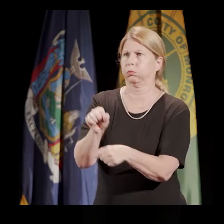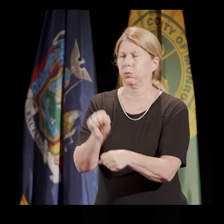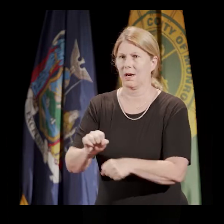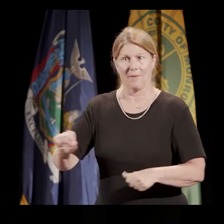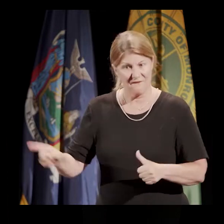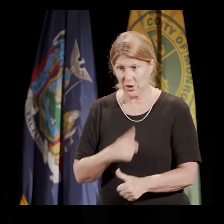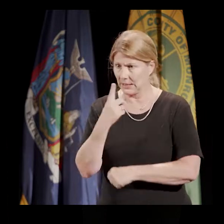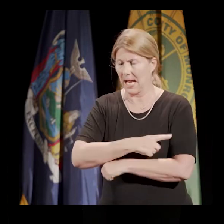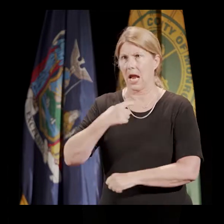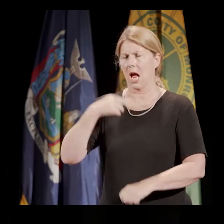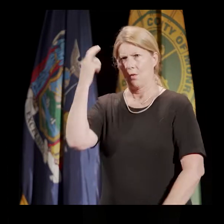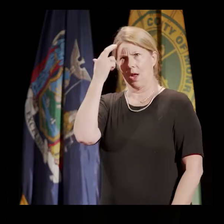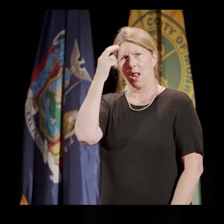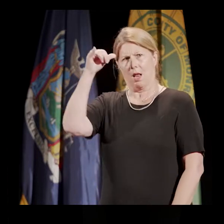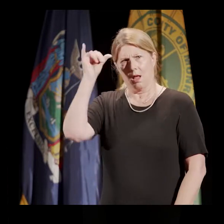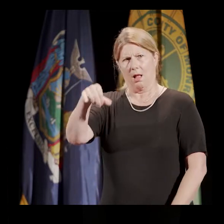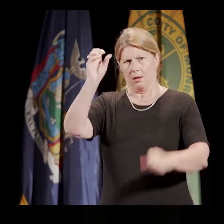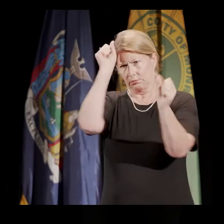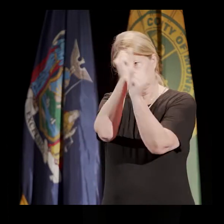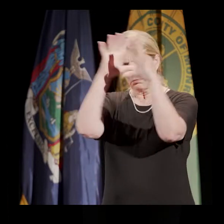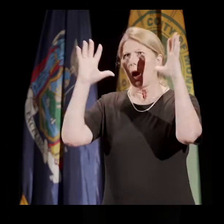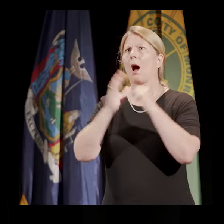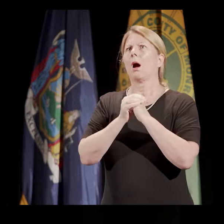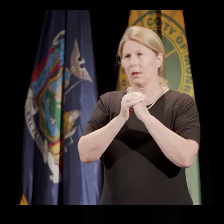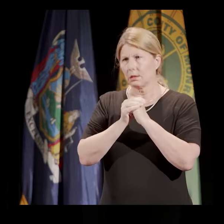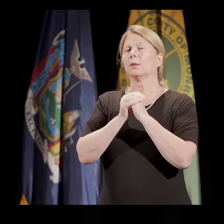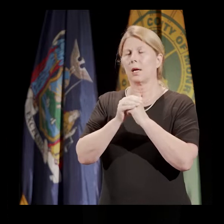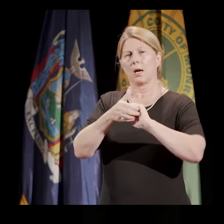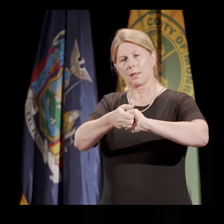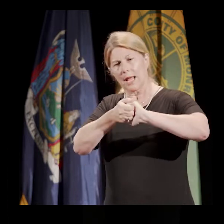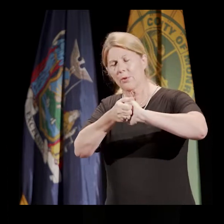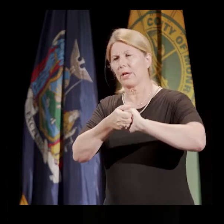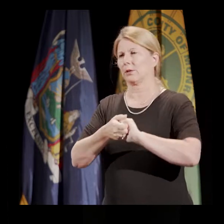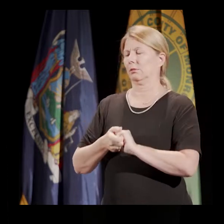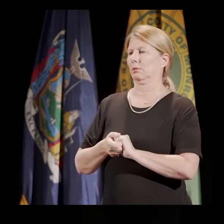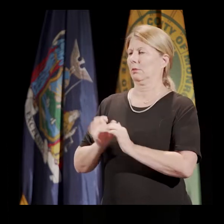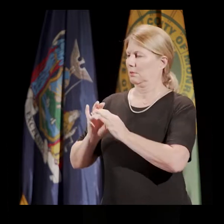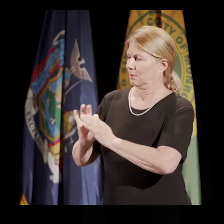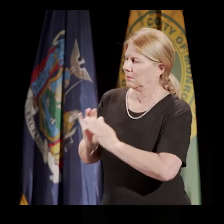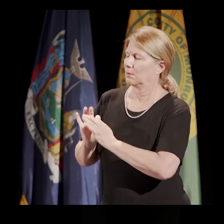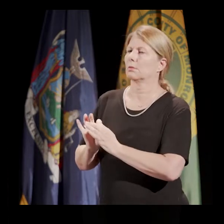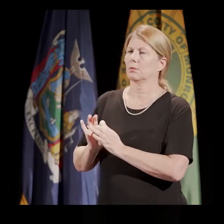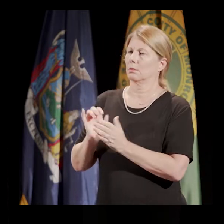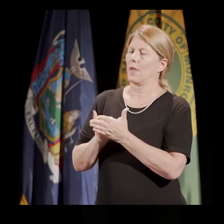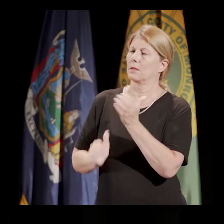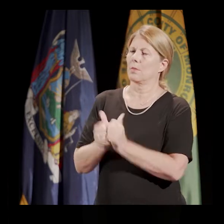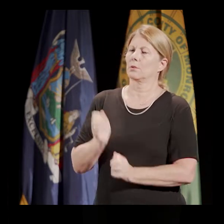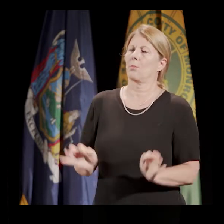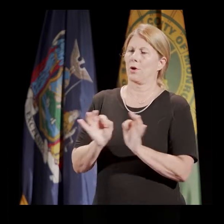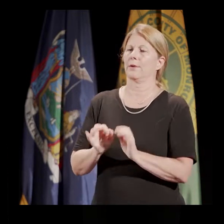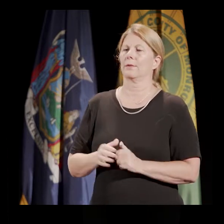clear that collaboration and partnership must be at the center of what we do. Our bridge to the